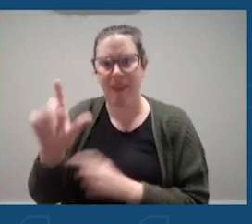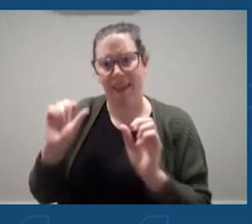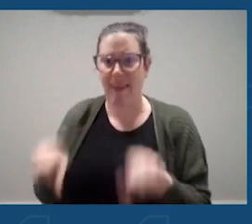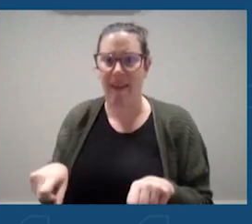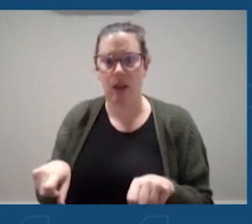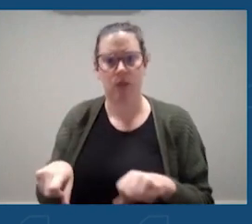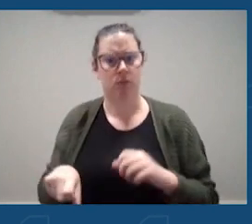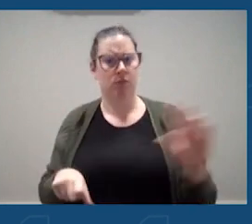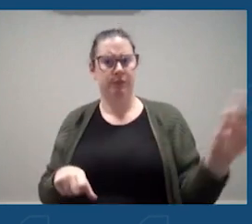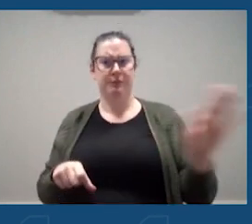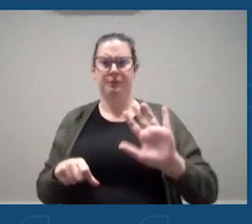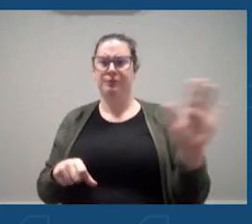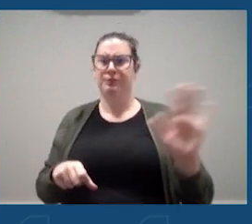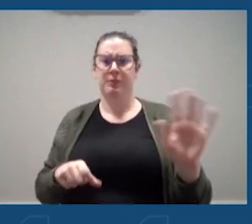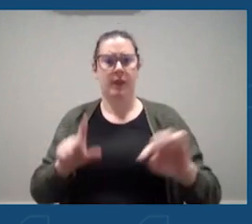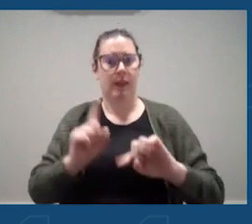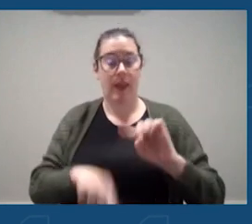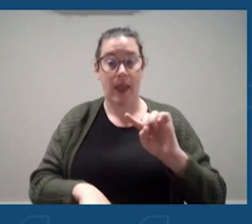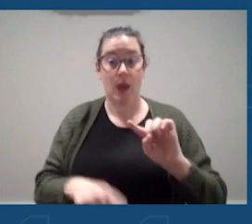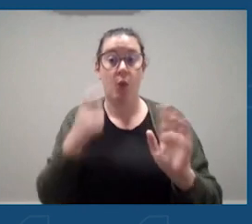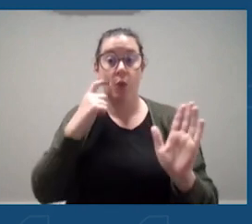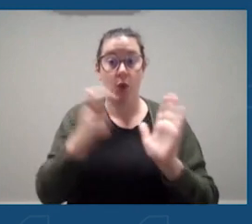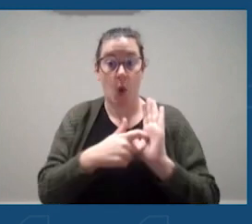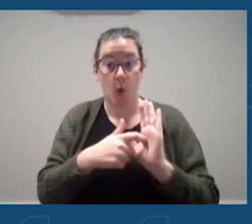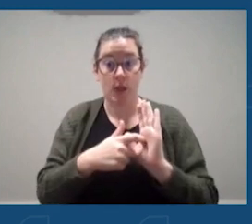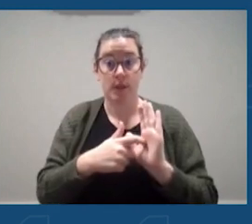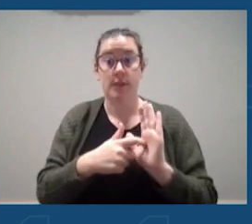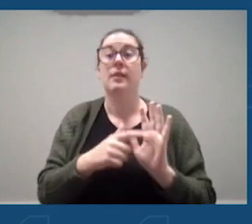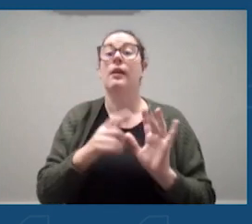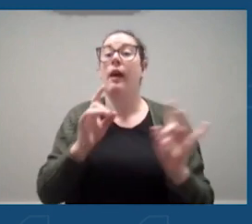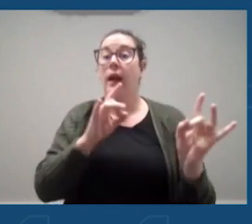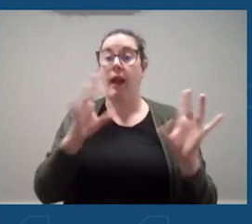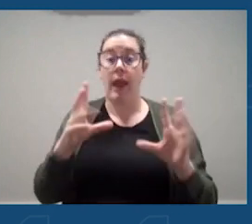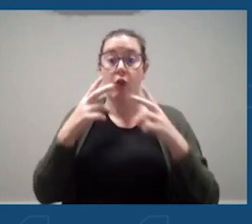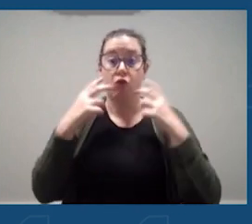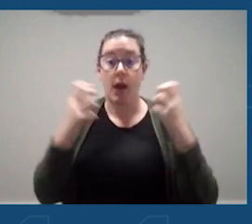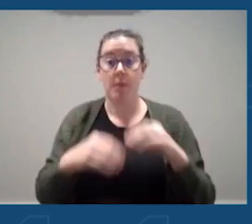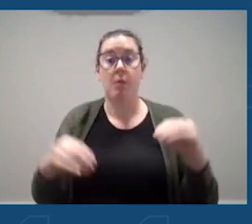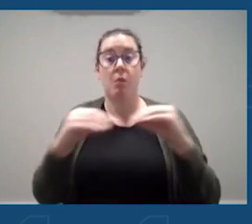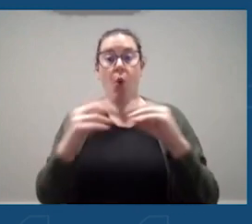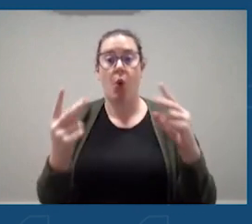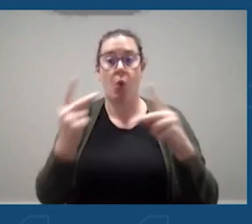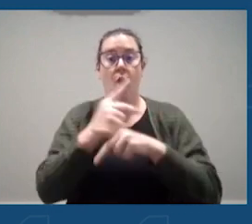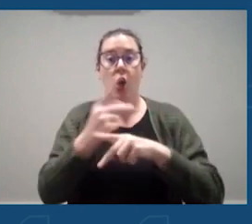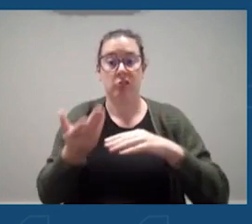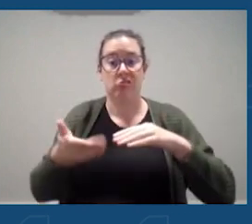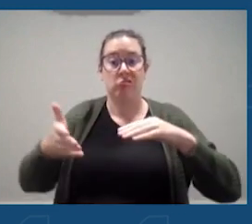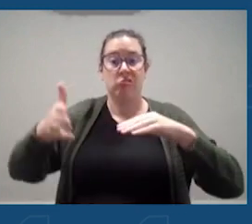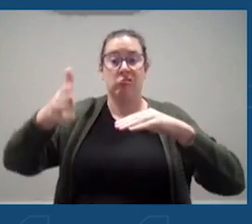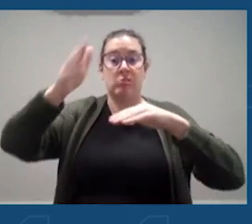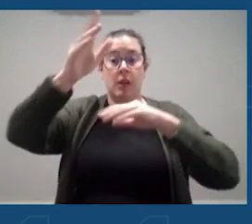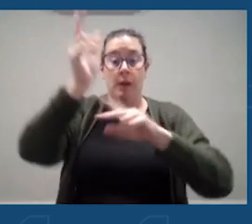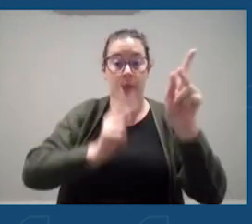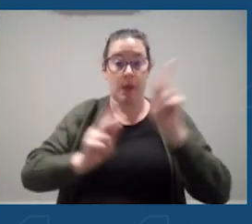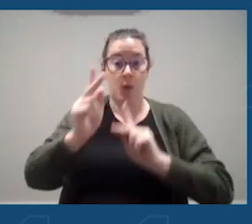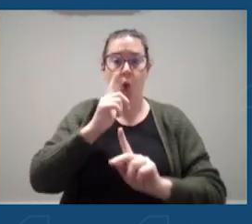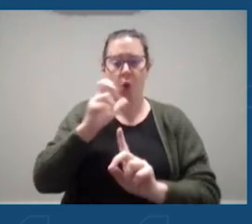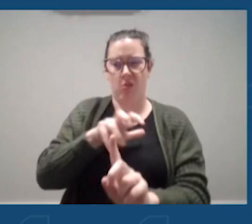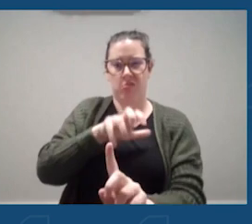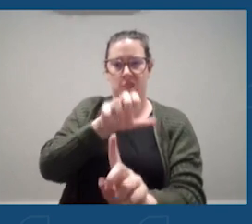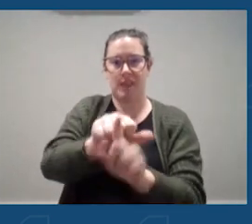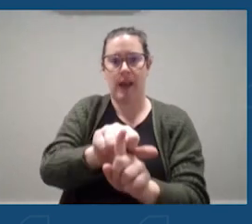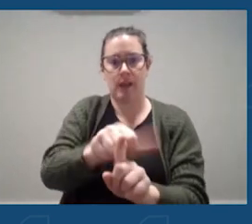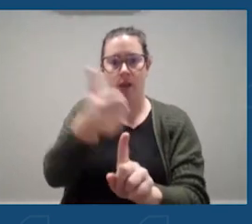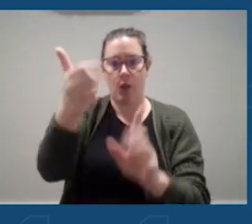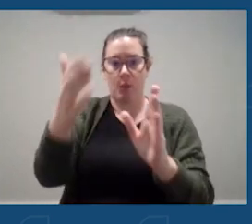At a time when we're seeing an escalation in hate crimes, how can we say that someone who perpetrates one would simply get an appearance